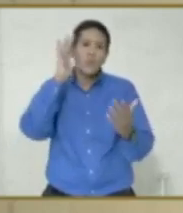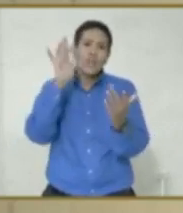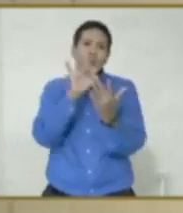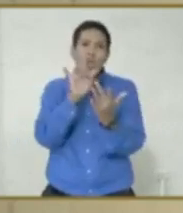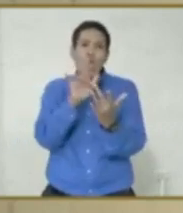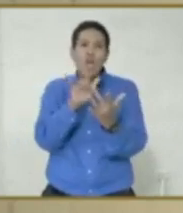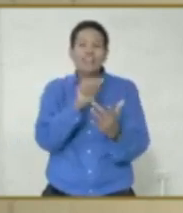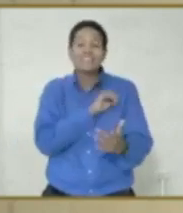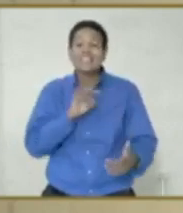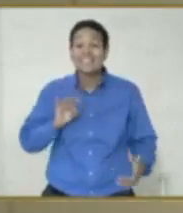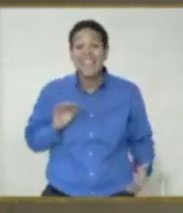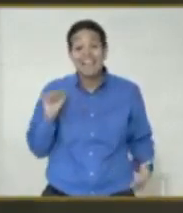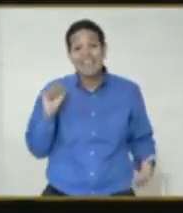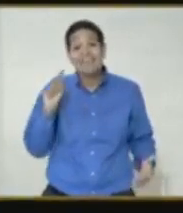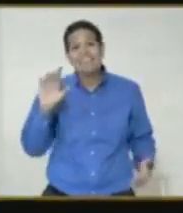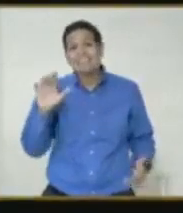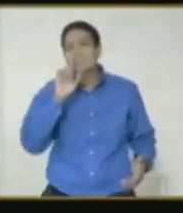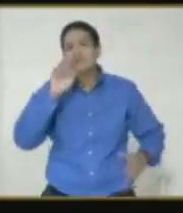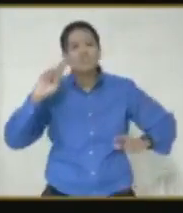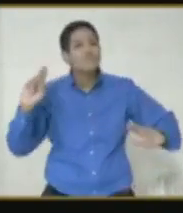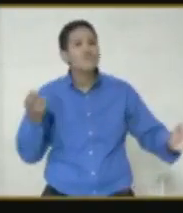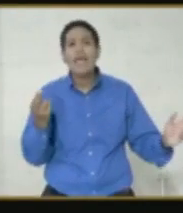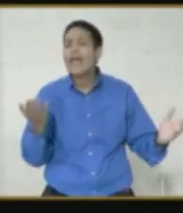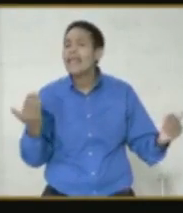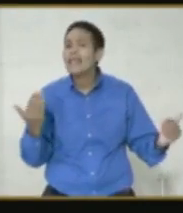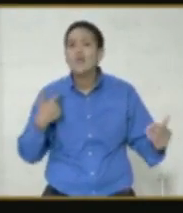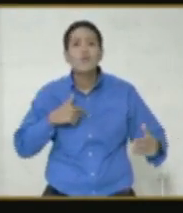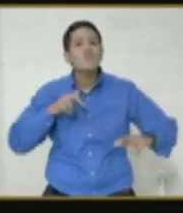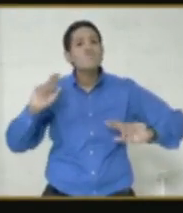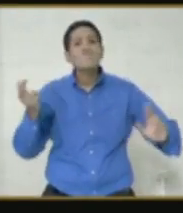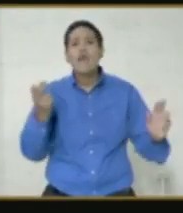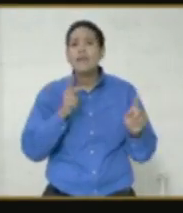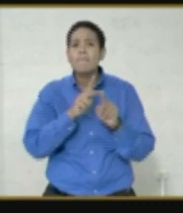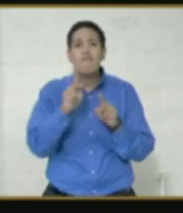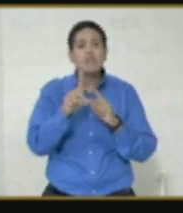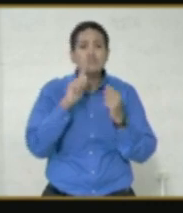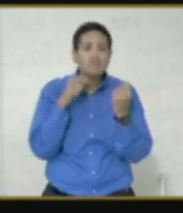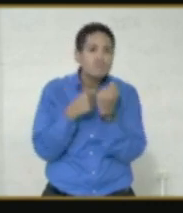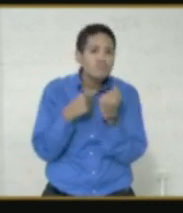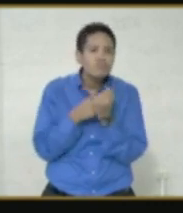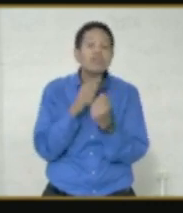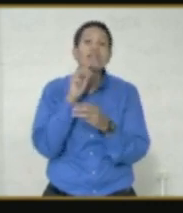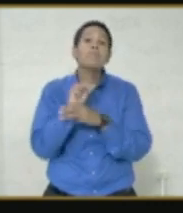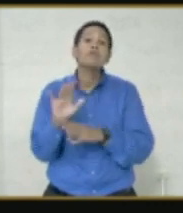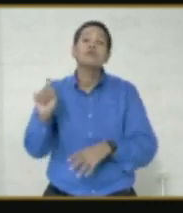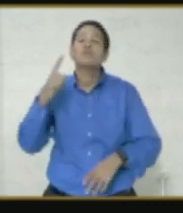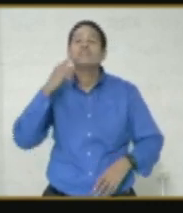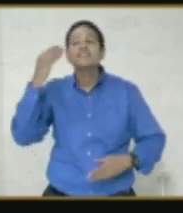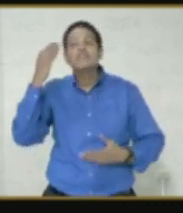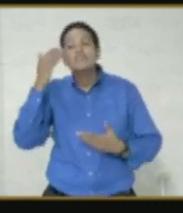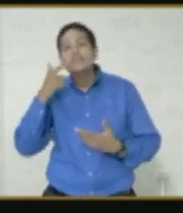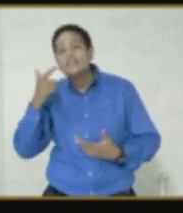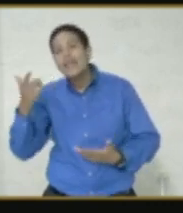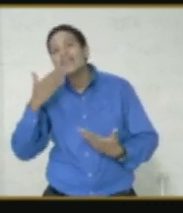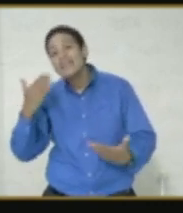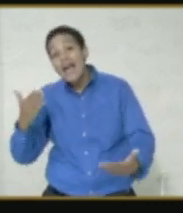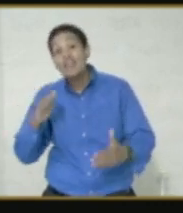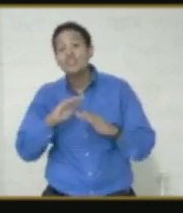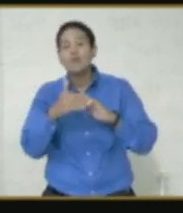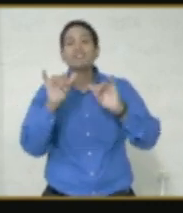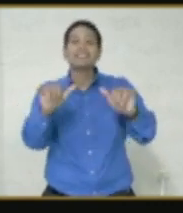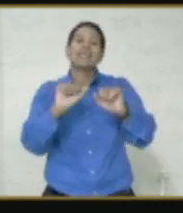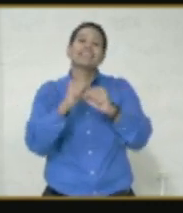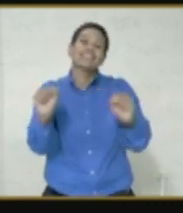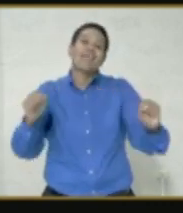of the SDC, be ready as usual. Be ready, be professional. To the minister, I must also say thanks. And to Jamaica, stay safe. We are